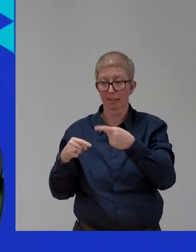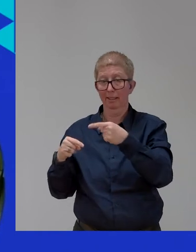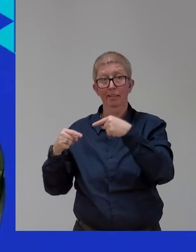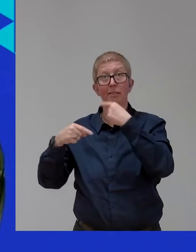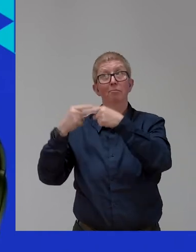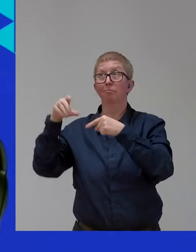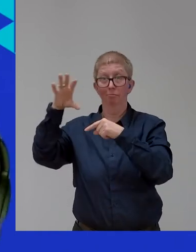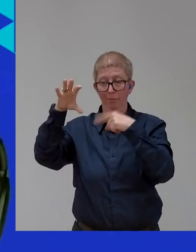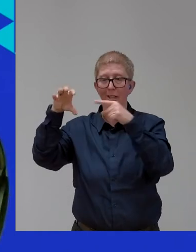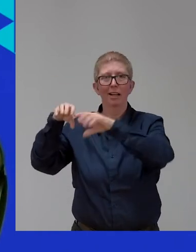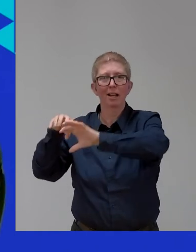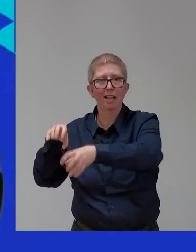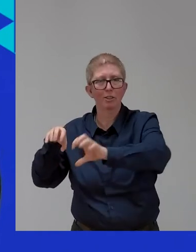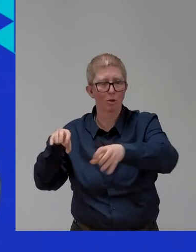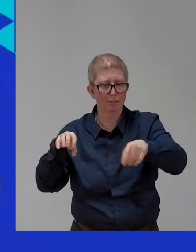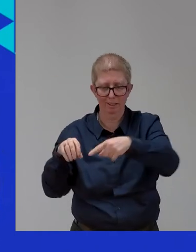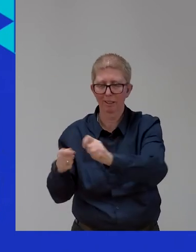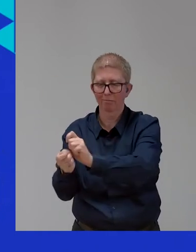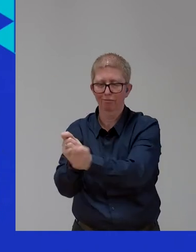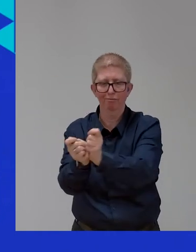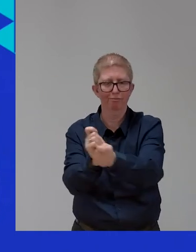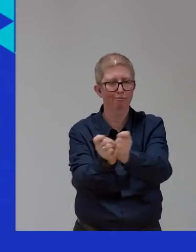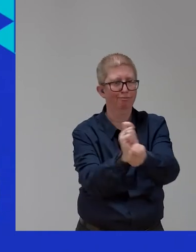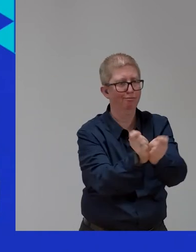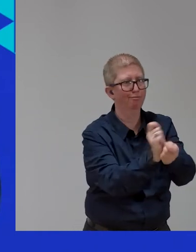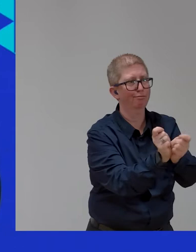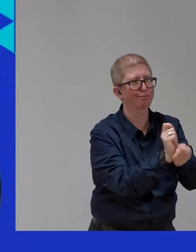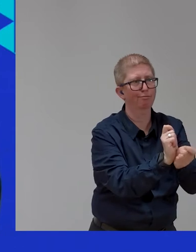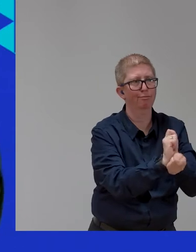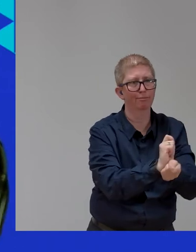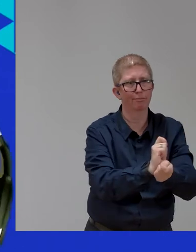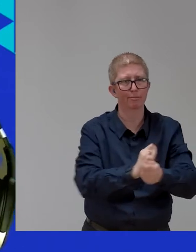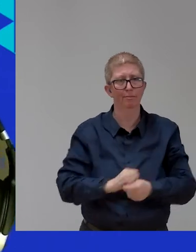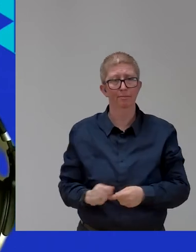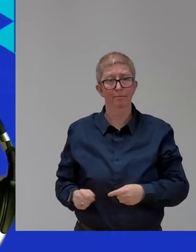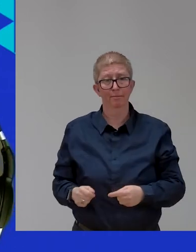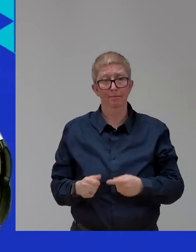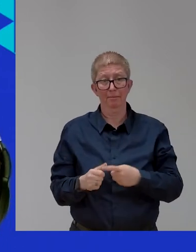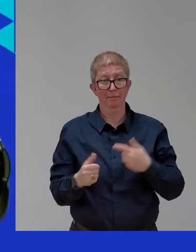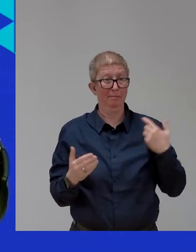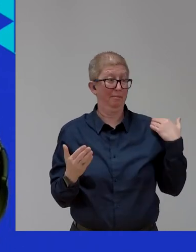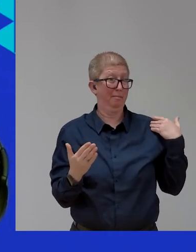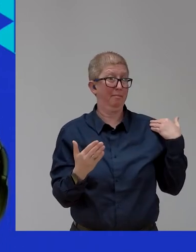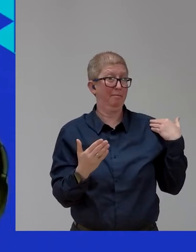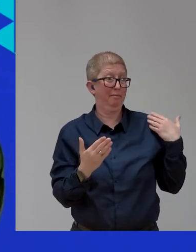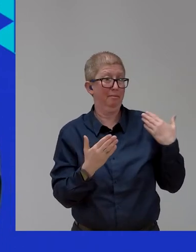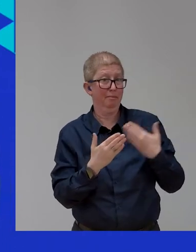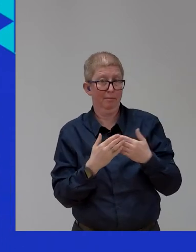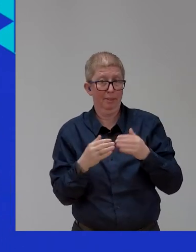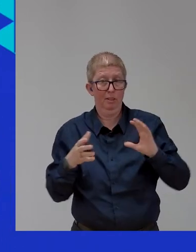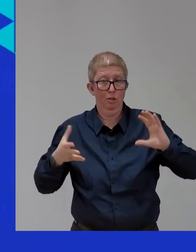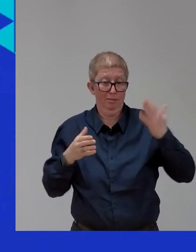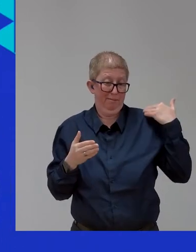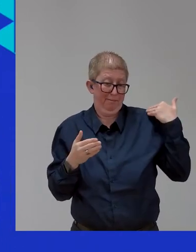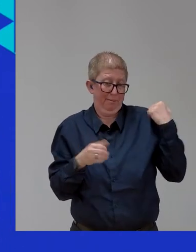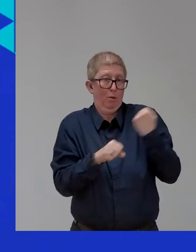sub-national level. And one of the things we have been working on recently, one of the, let's say, emerging topics, is the future of work